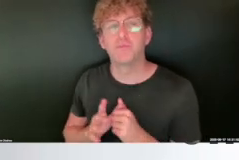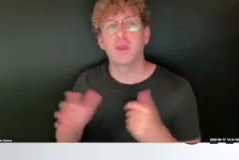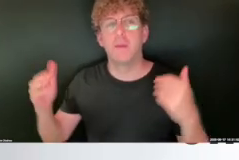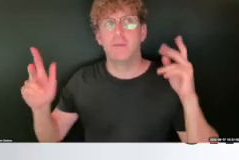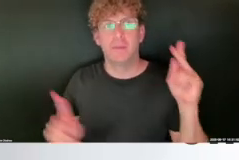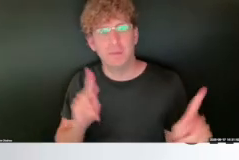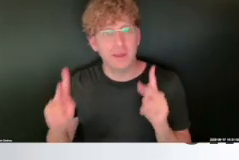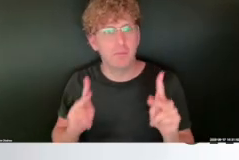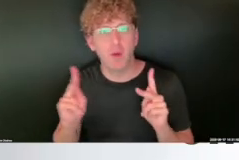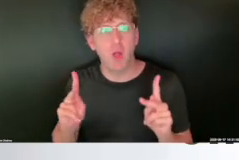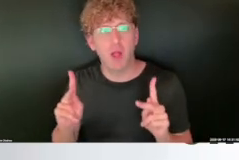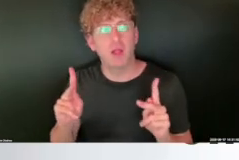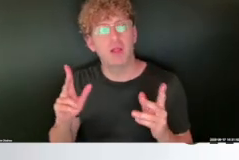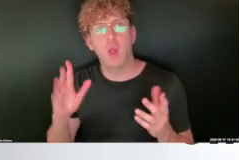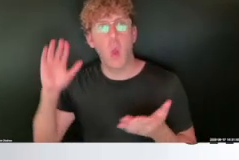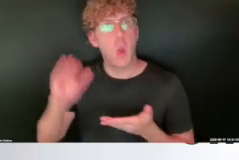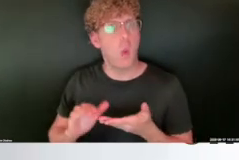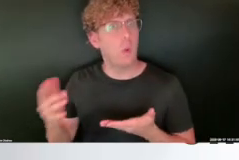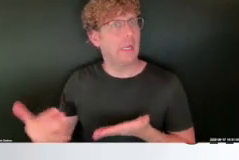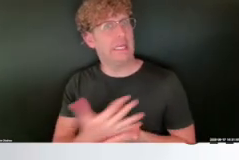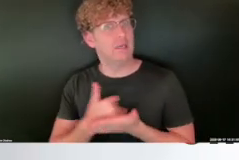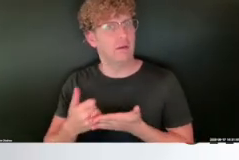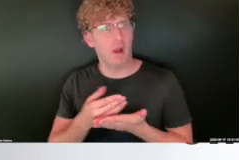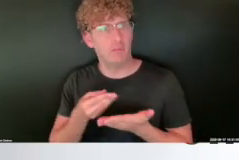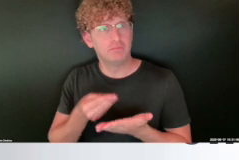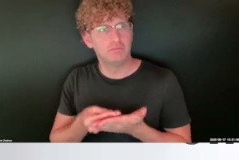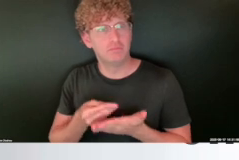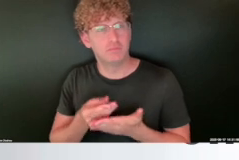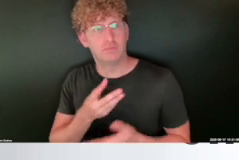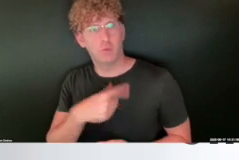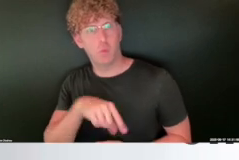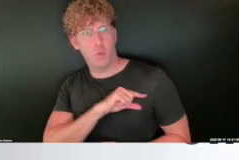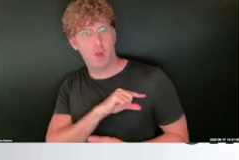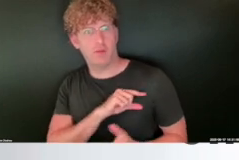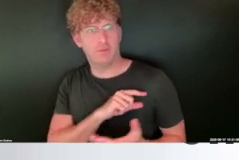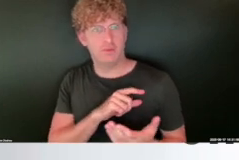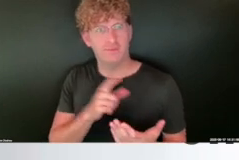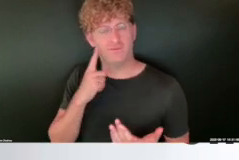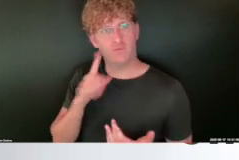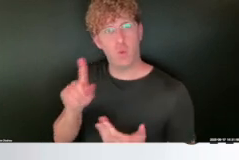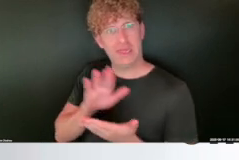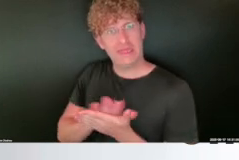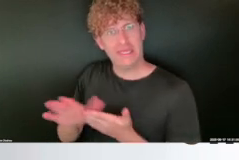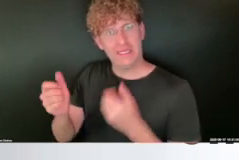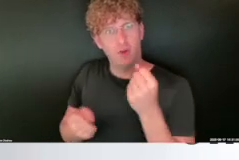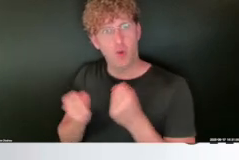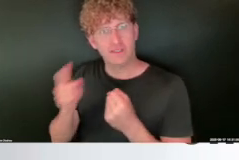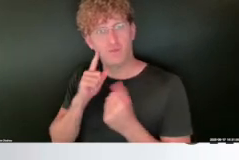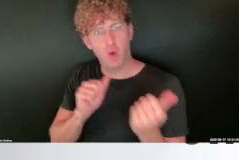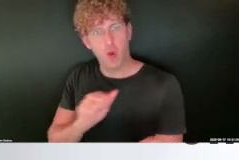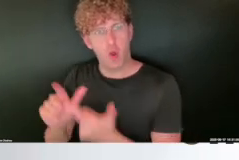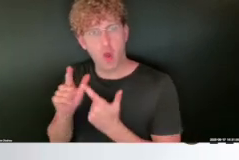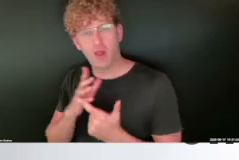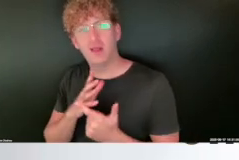people eligible for the Clean Cars for All and in our air district along the Central